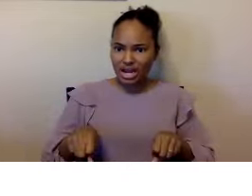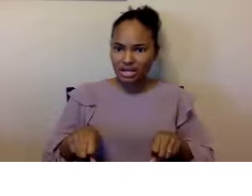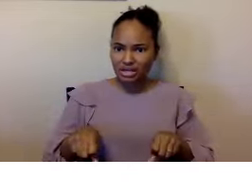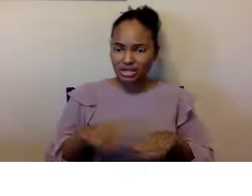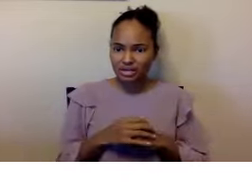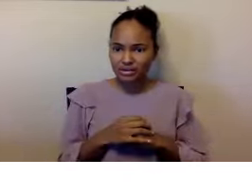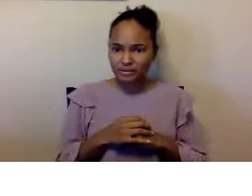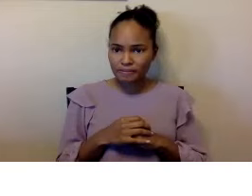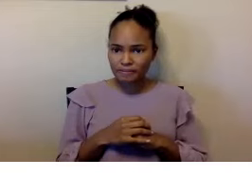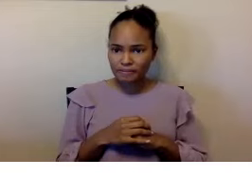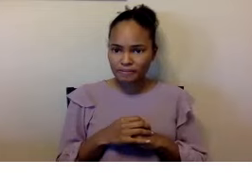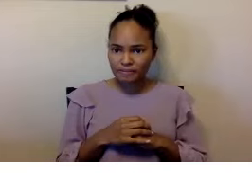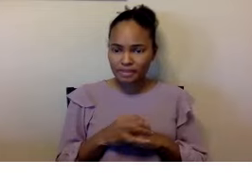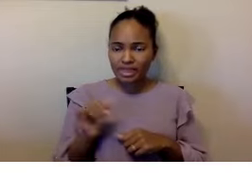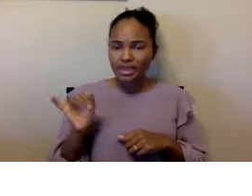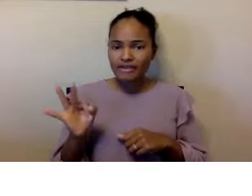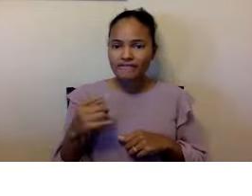do a better job